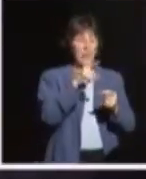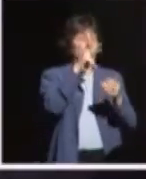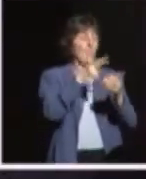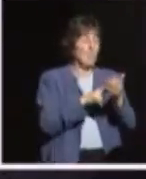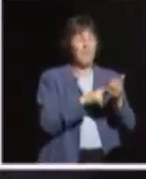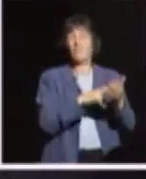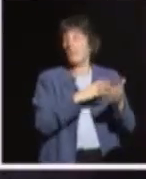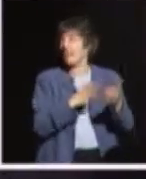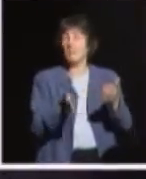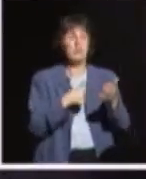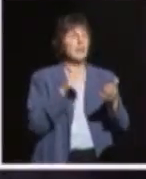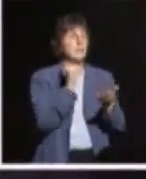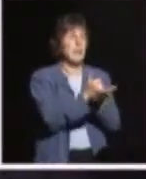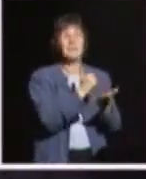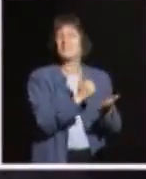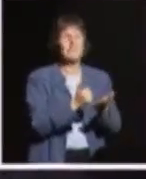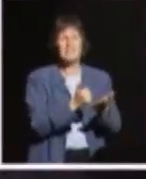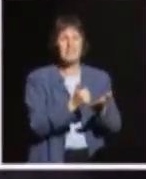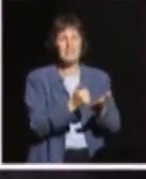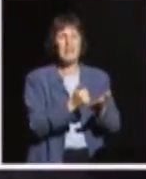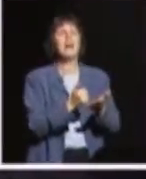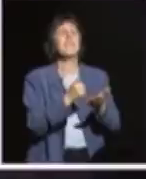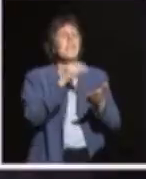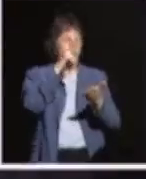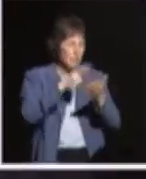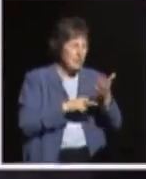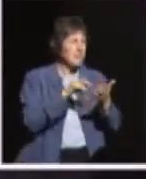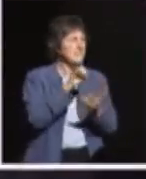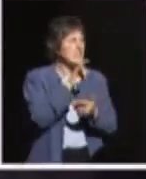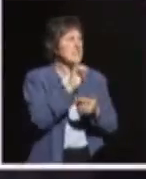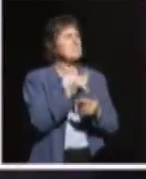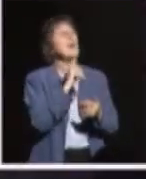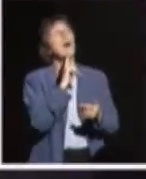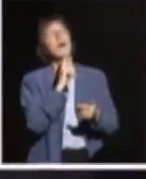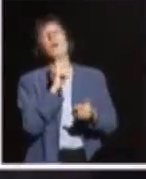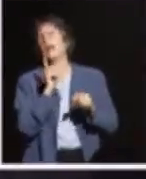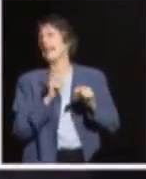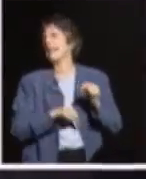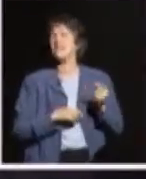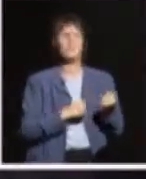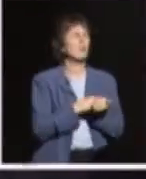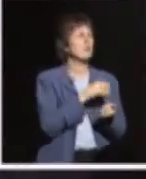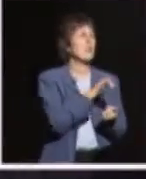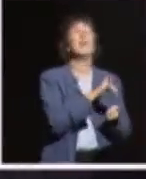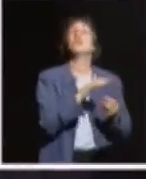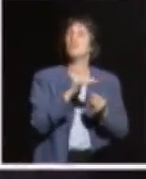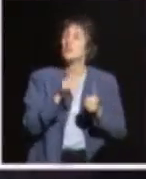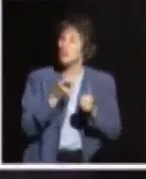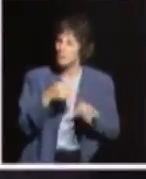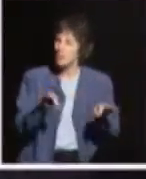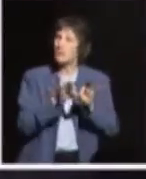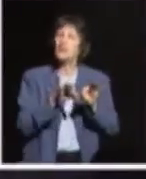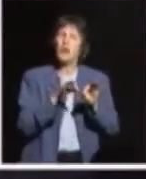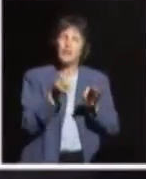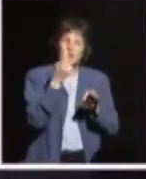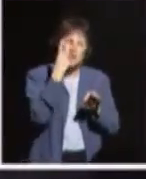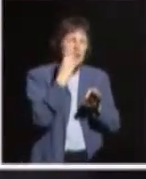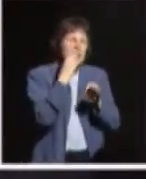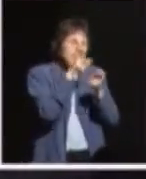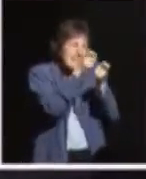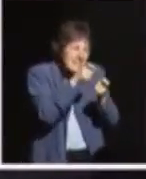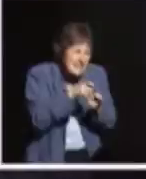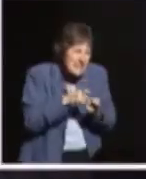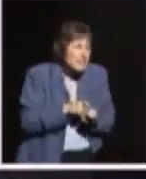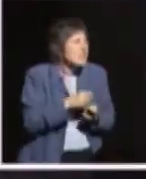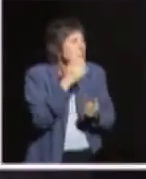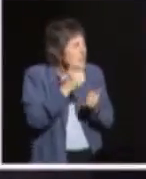that something was in there that I couldn't support. I have experience with that. People expect you to do that, but when